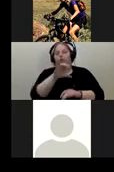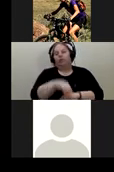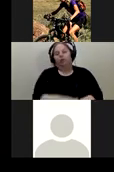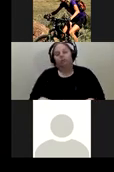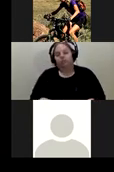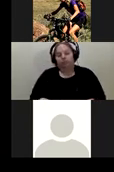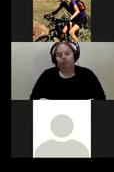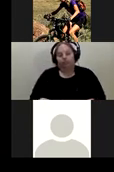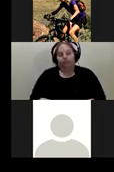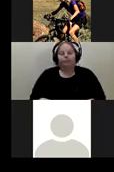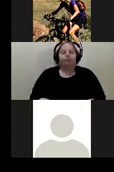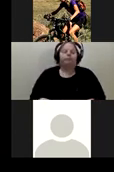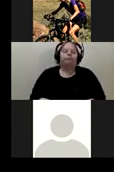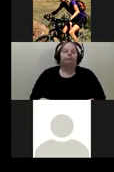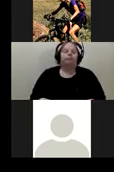So